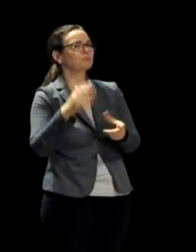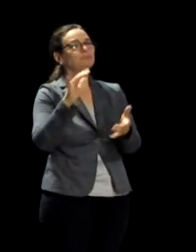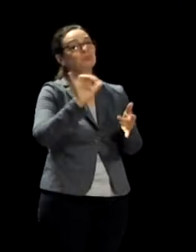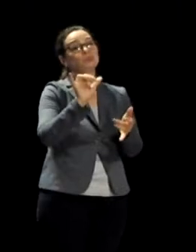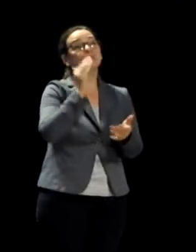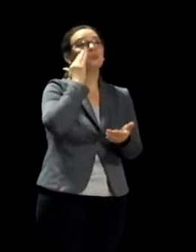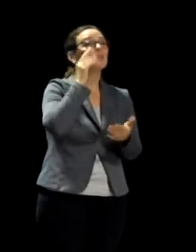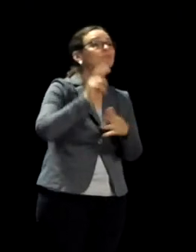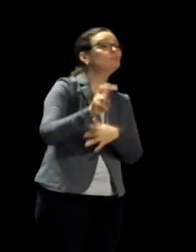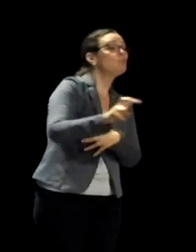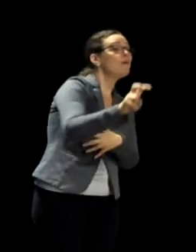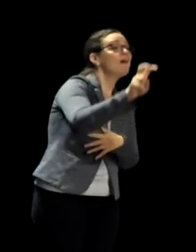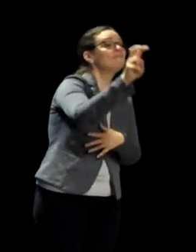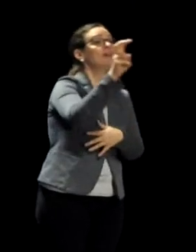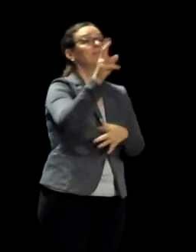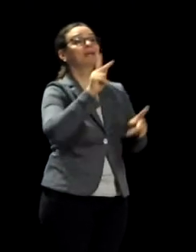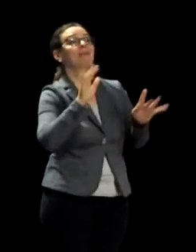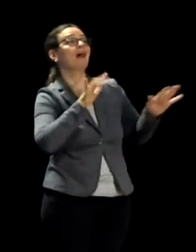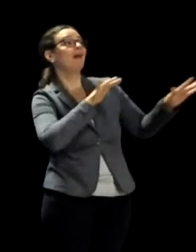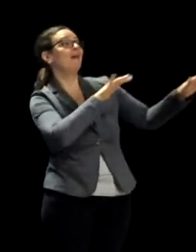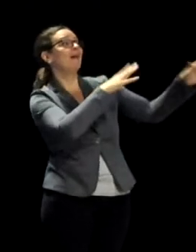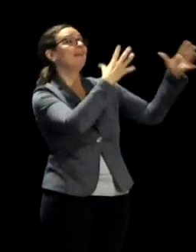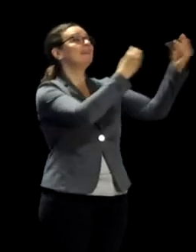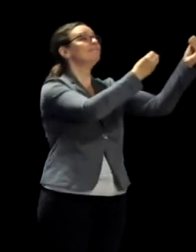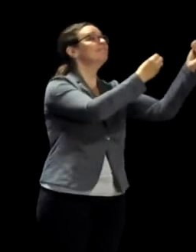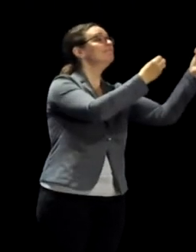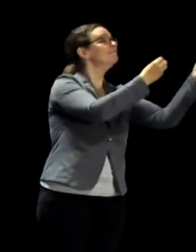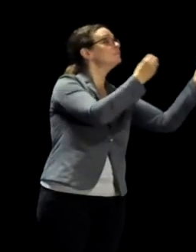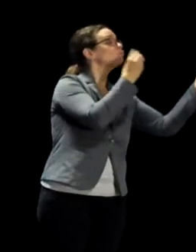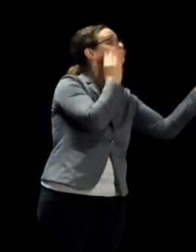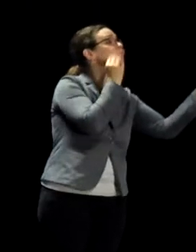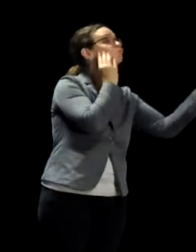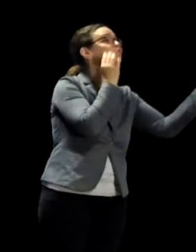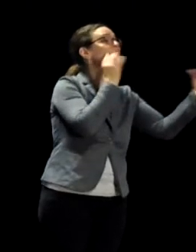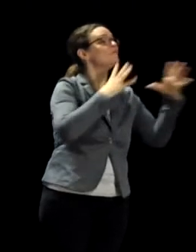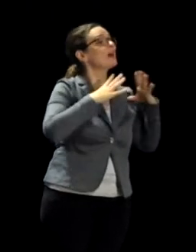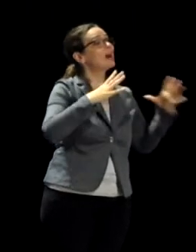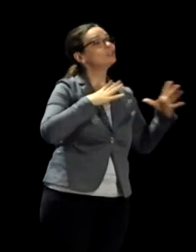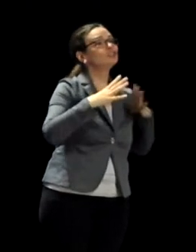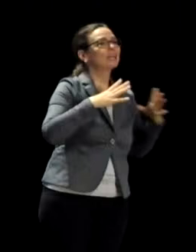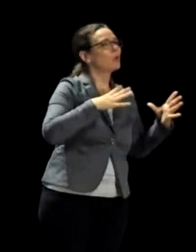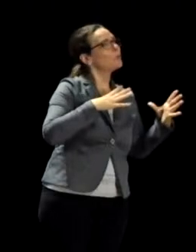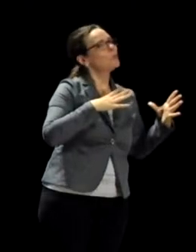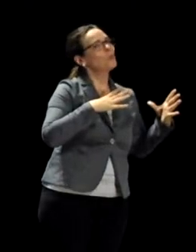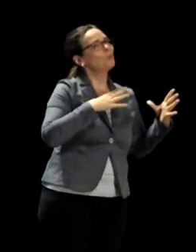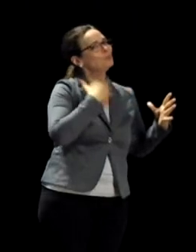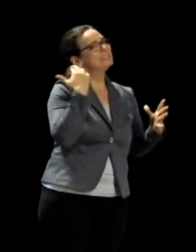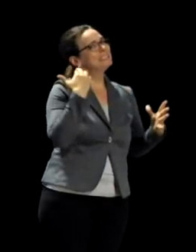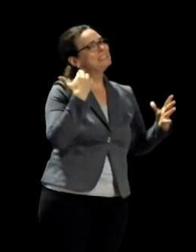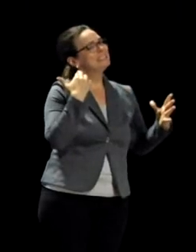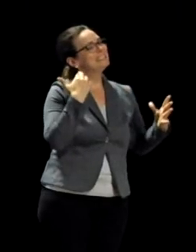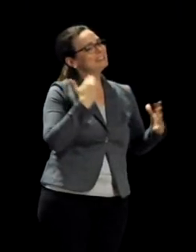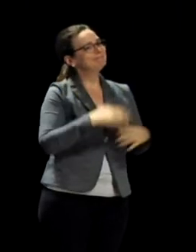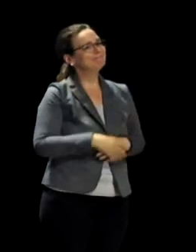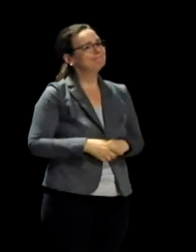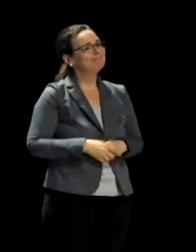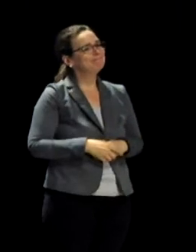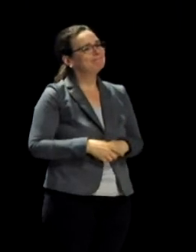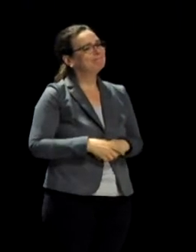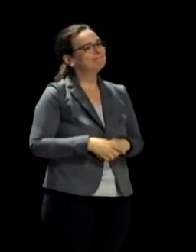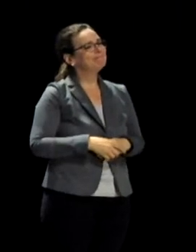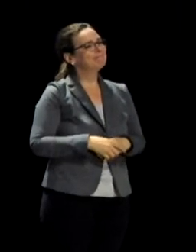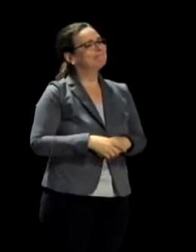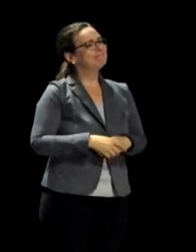that these things would happen when the economy picked up. We would have pockets of the virus that